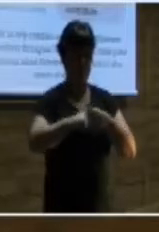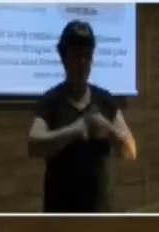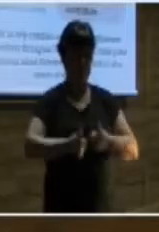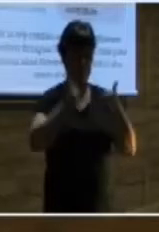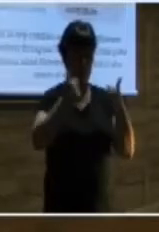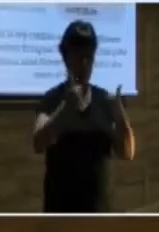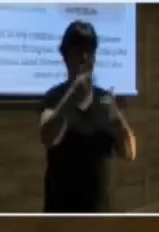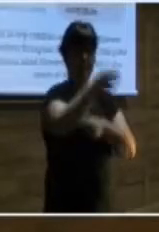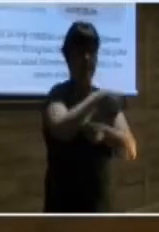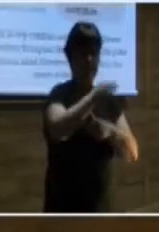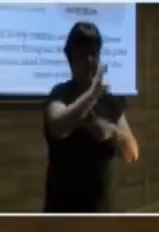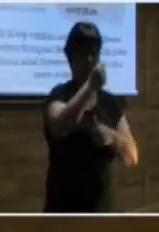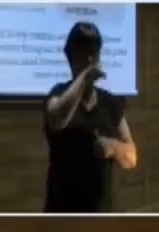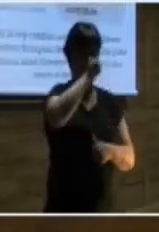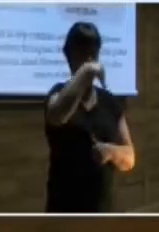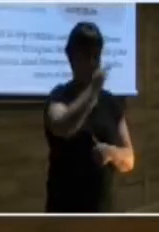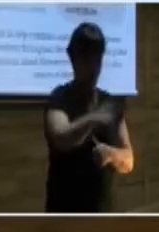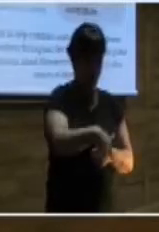just shows you the